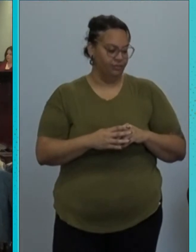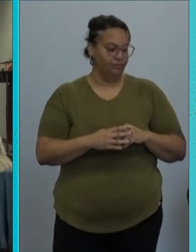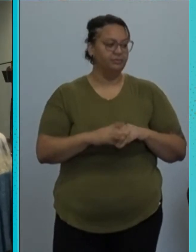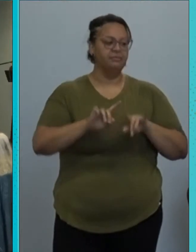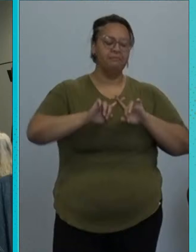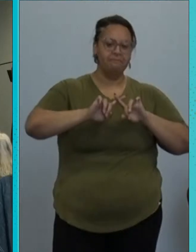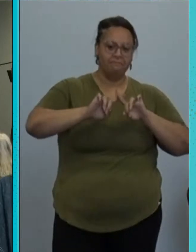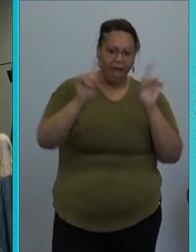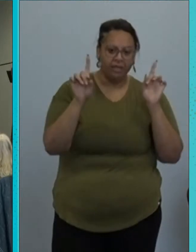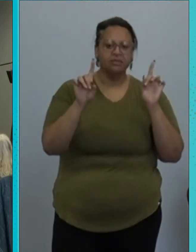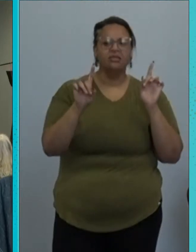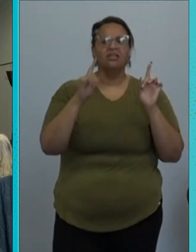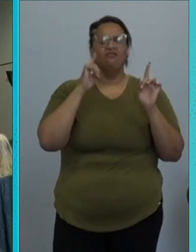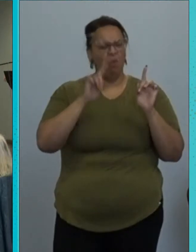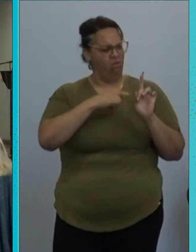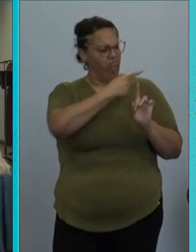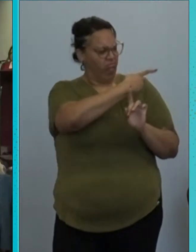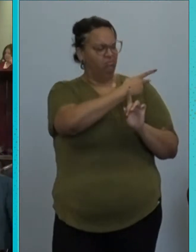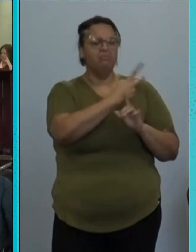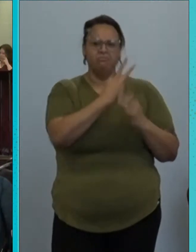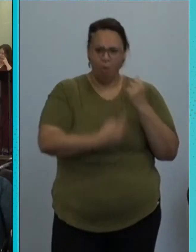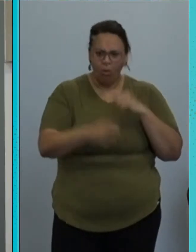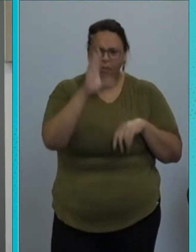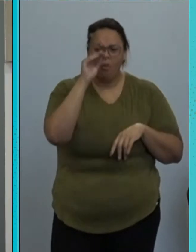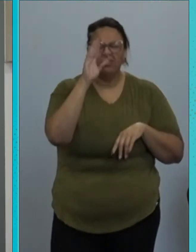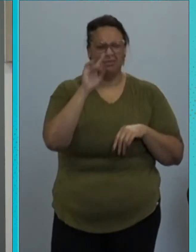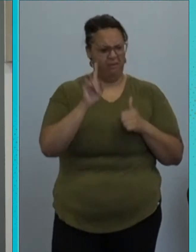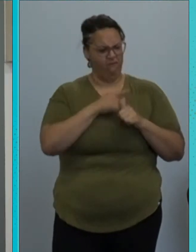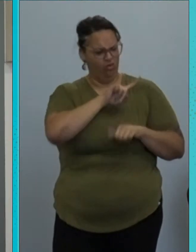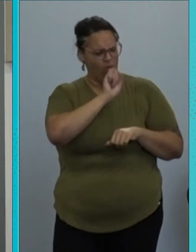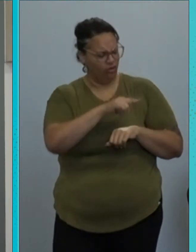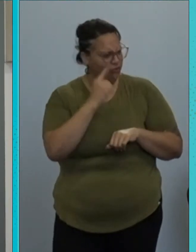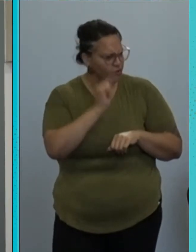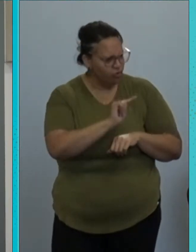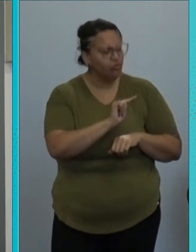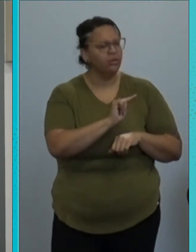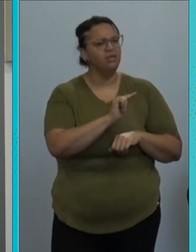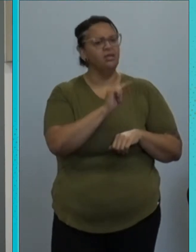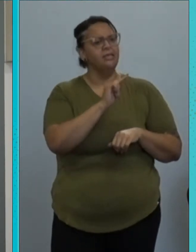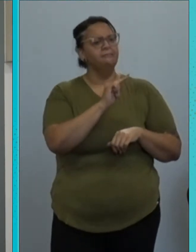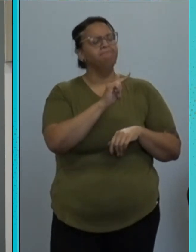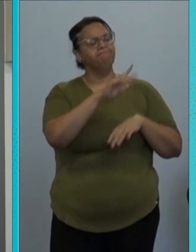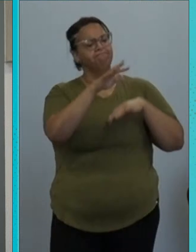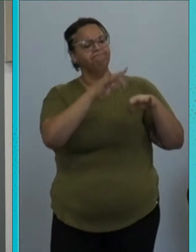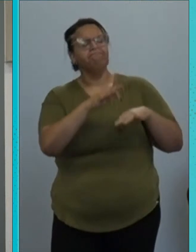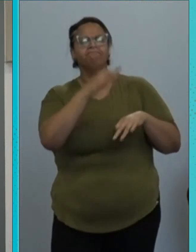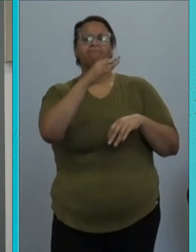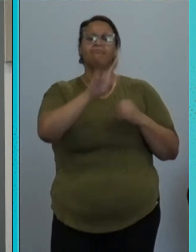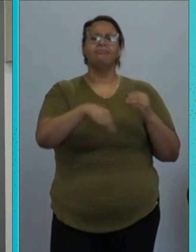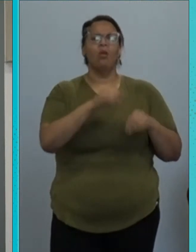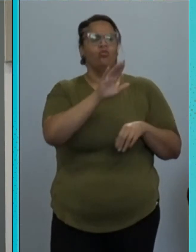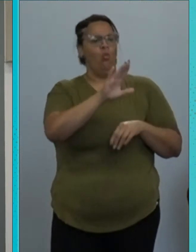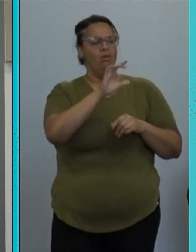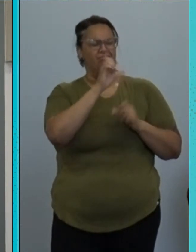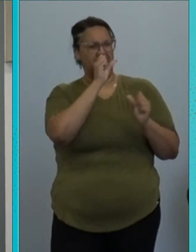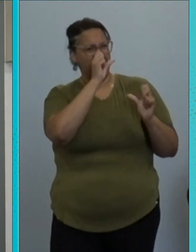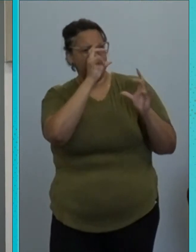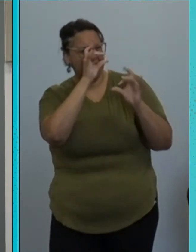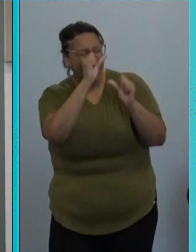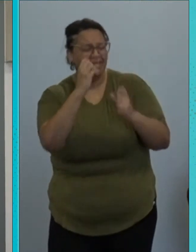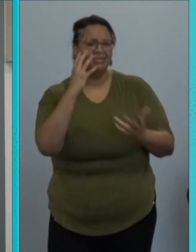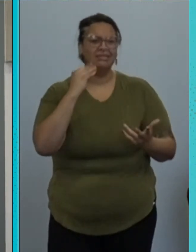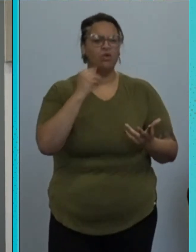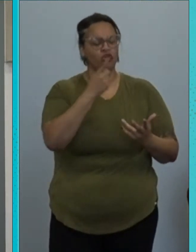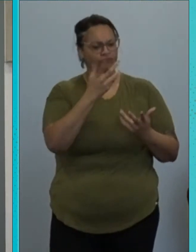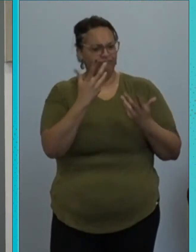But to Xavier and to Andrew, my first question is, tell us about this amazing experience. I mean, you guys have been playing